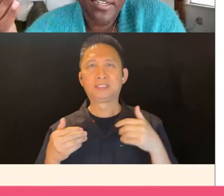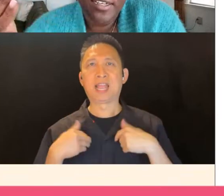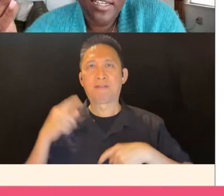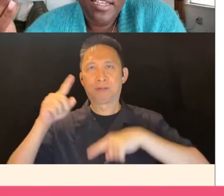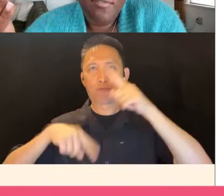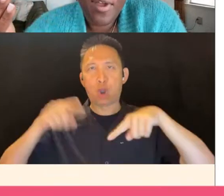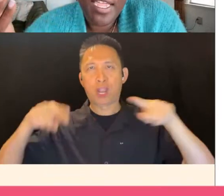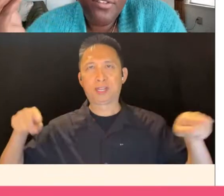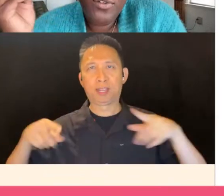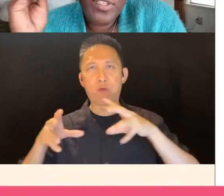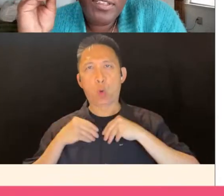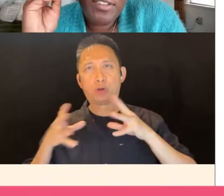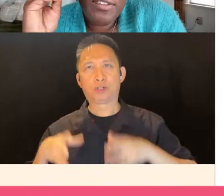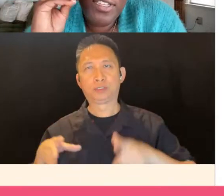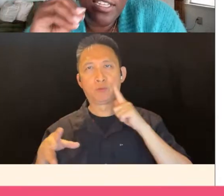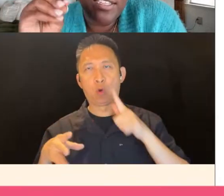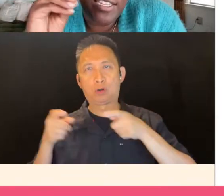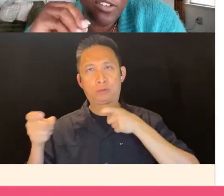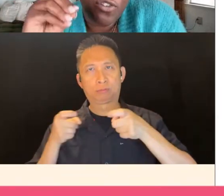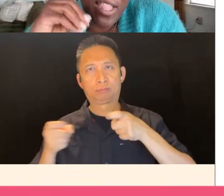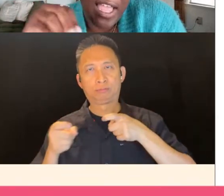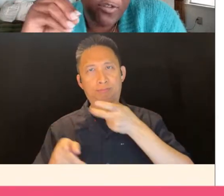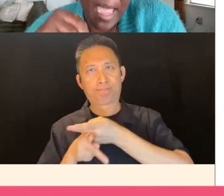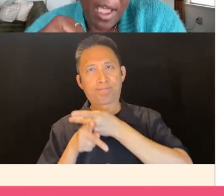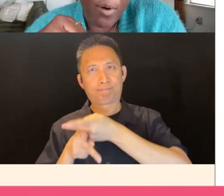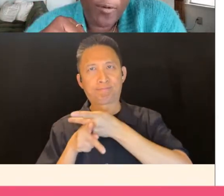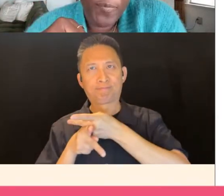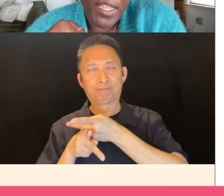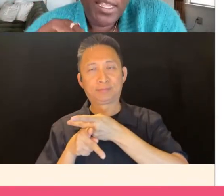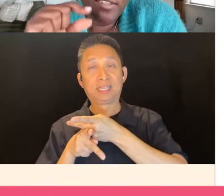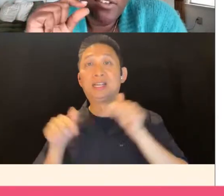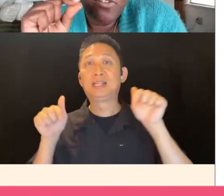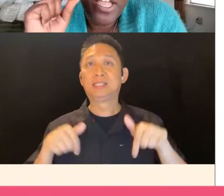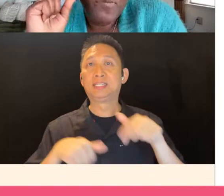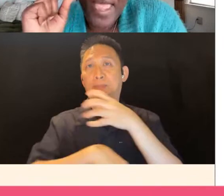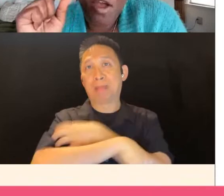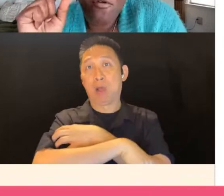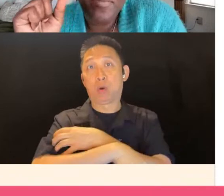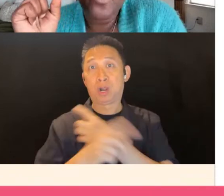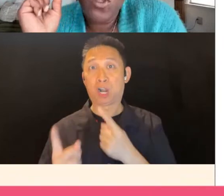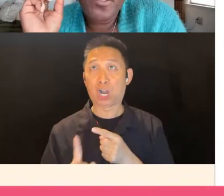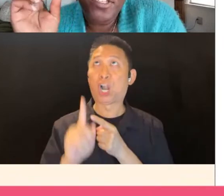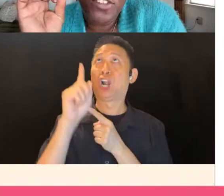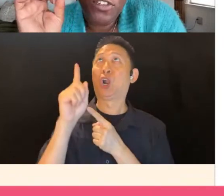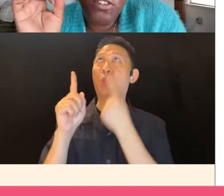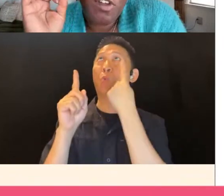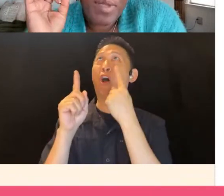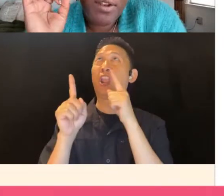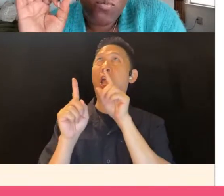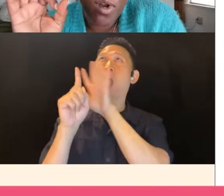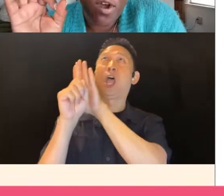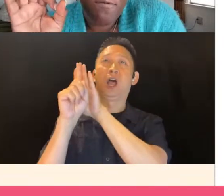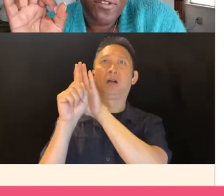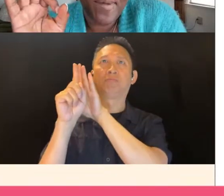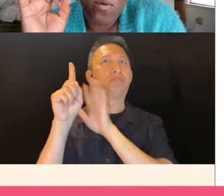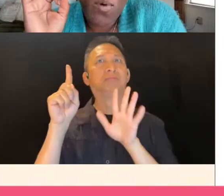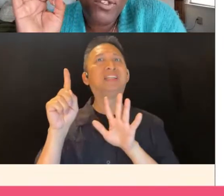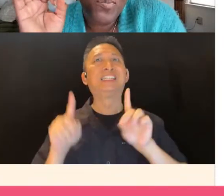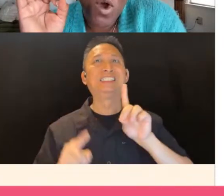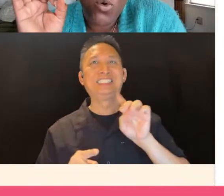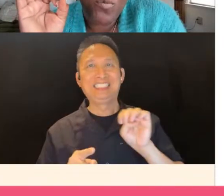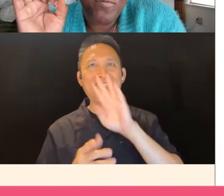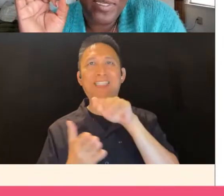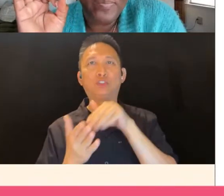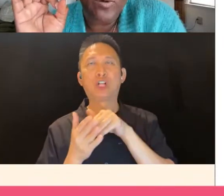govern it, right? So this is decentralized power. Centralized power means all the decisions are made in one office by